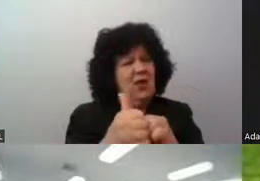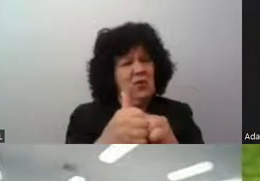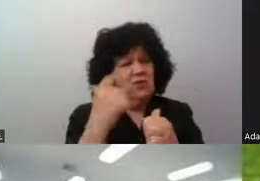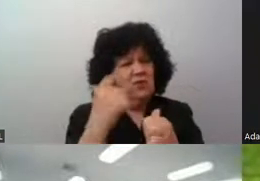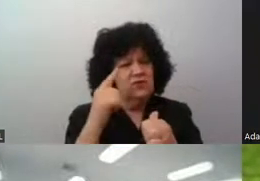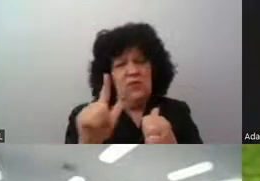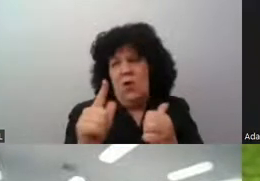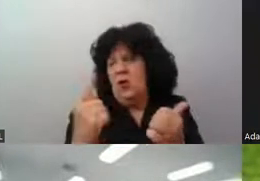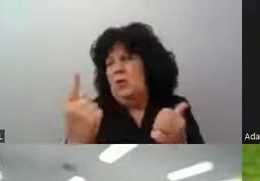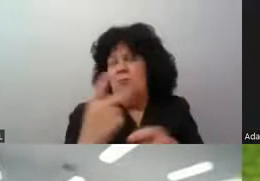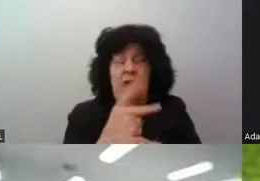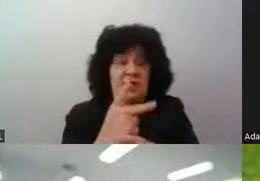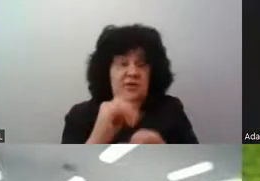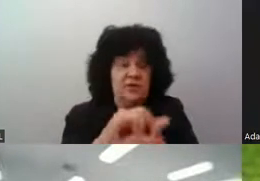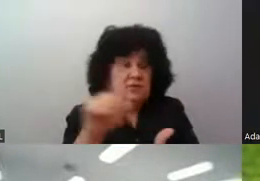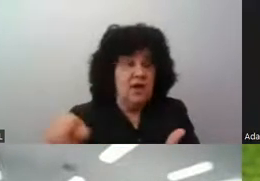offering or,